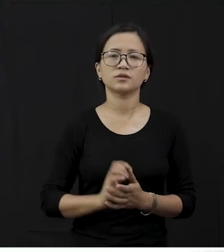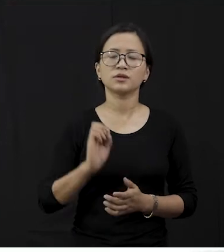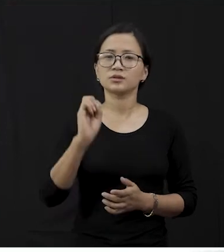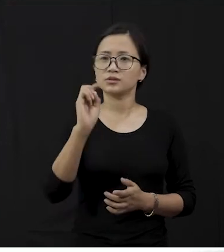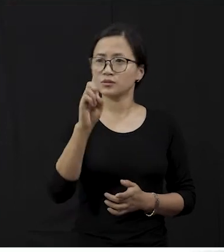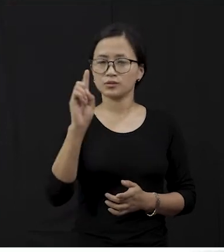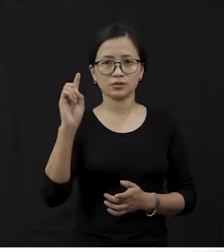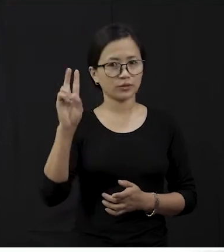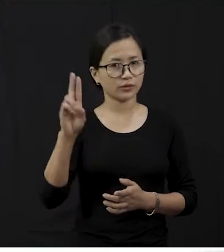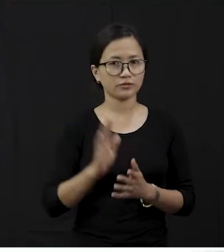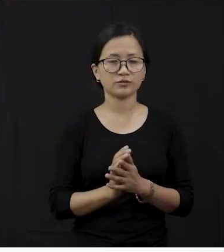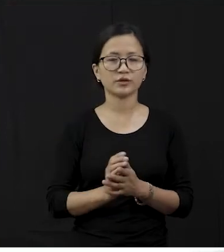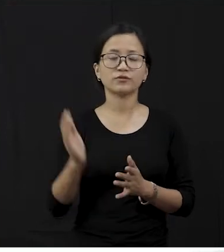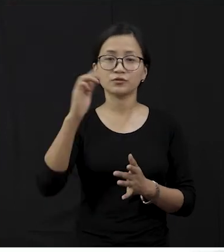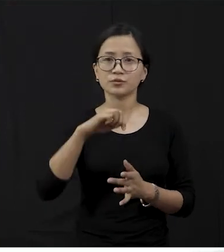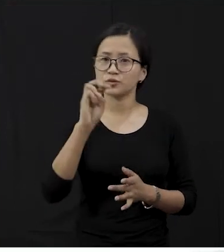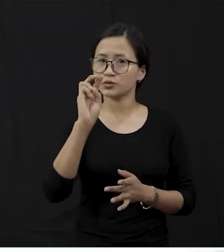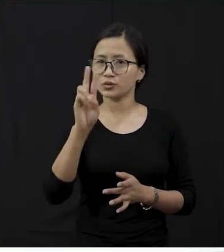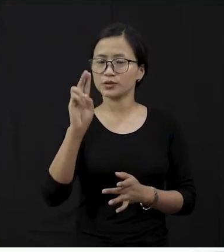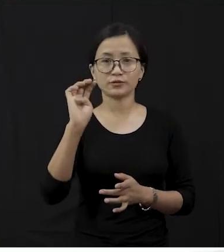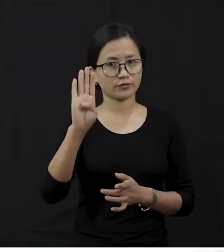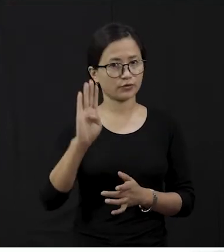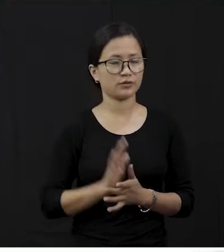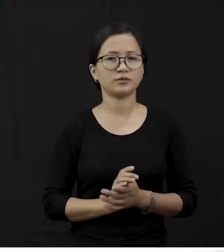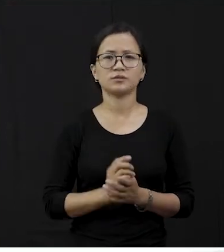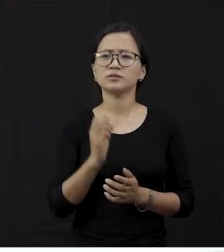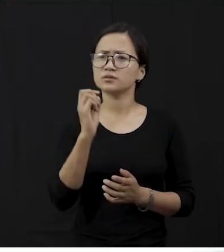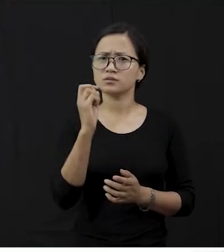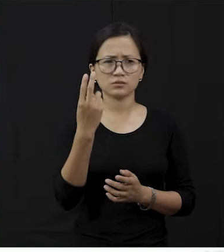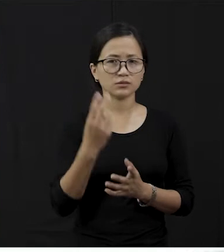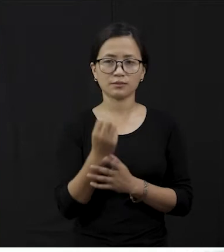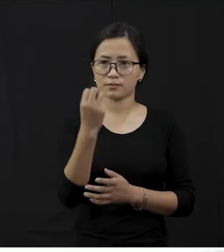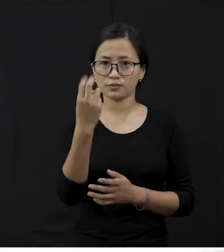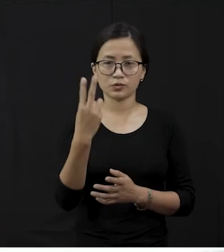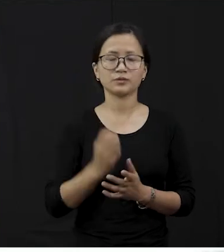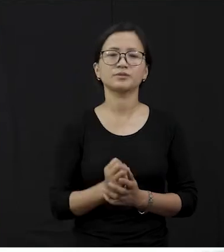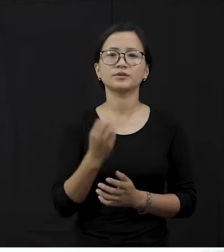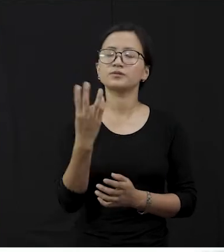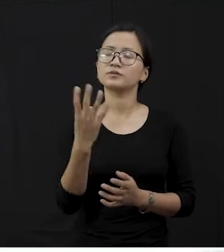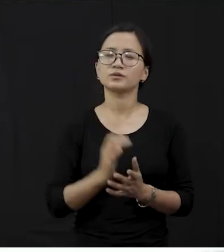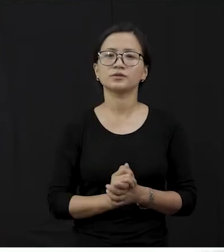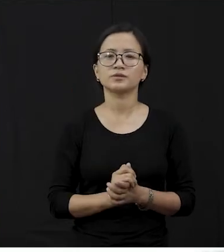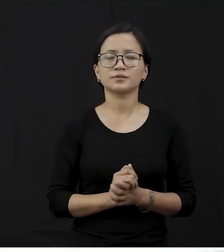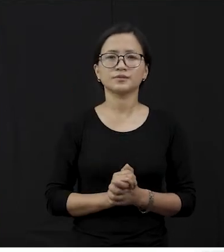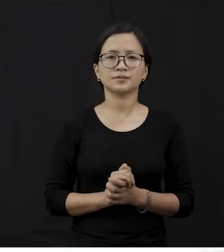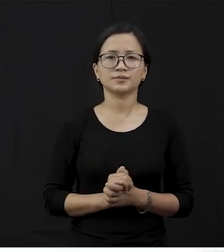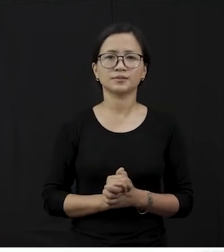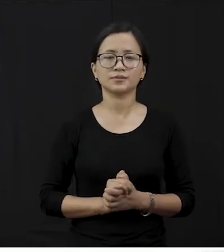from 24. These two numbers are two-digit numbers. Okay.